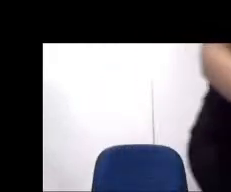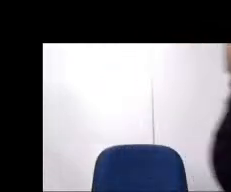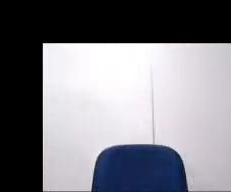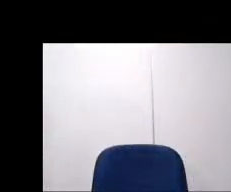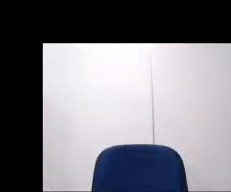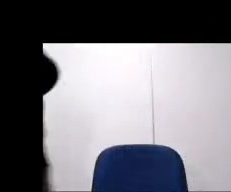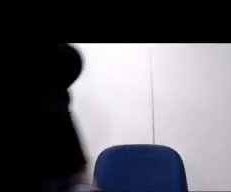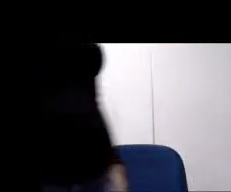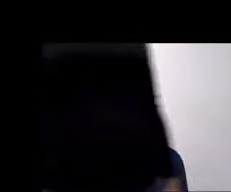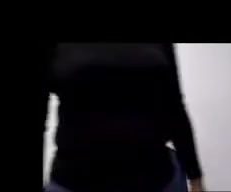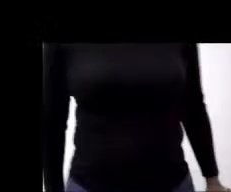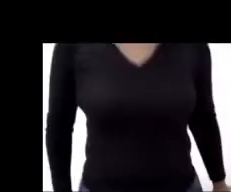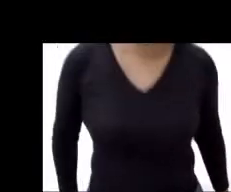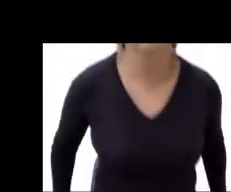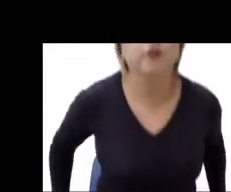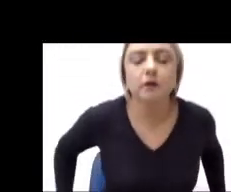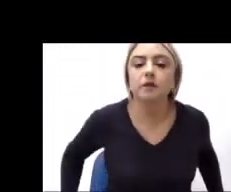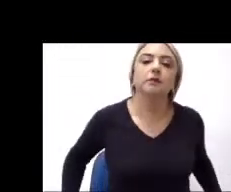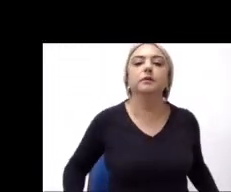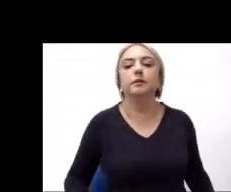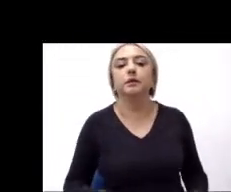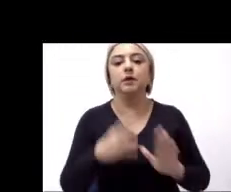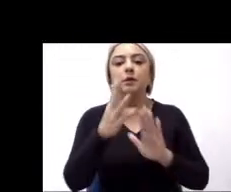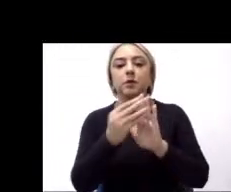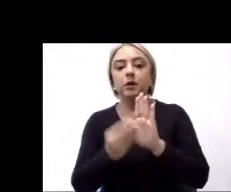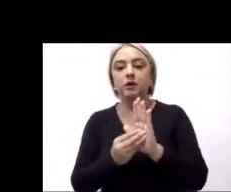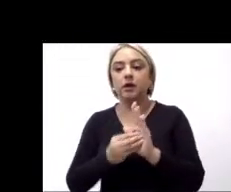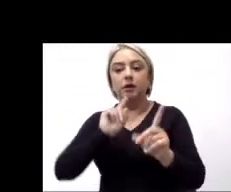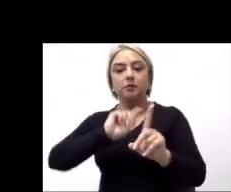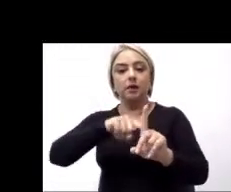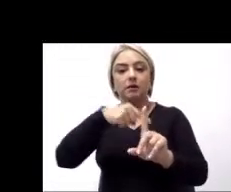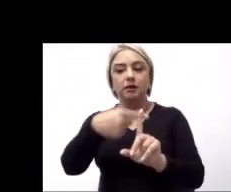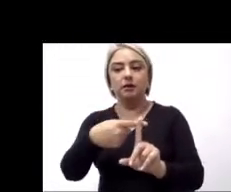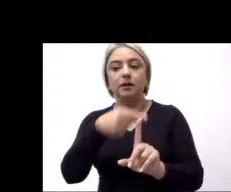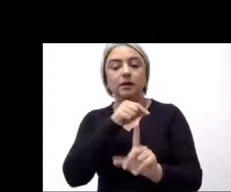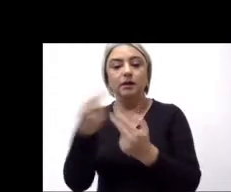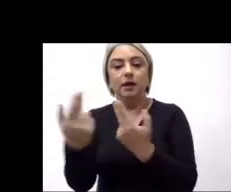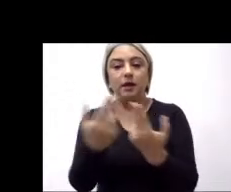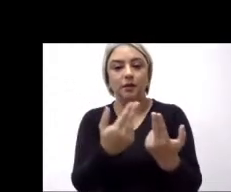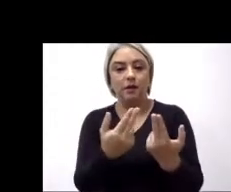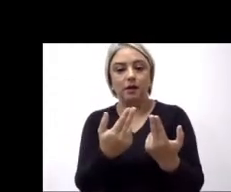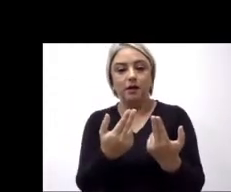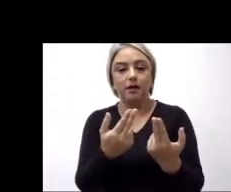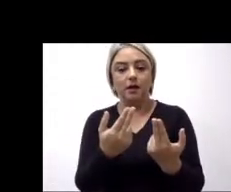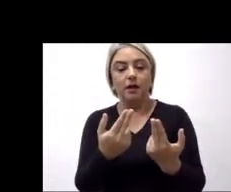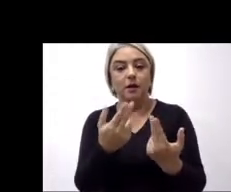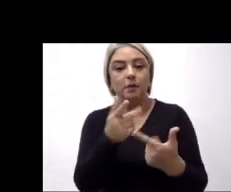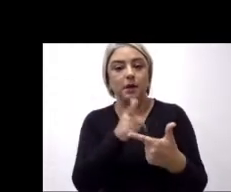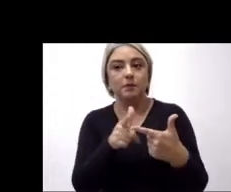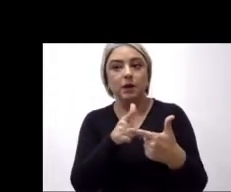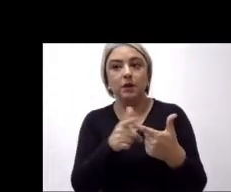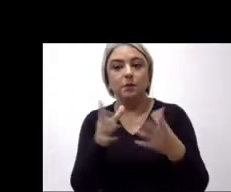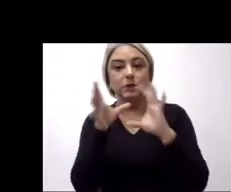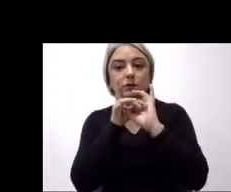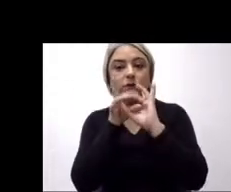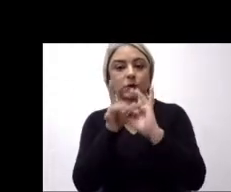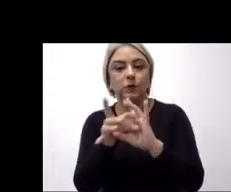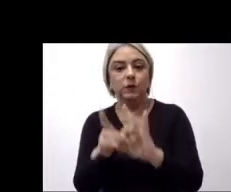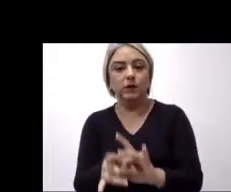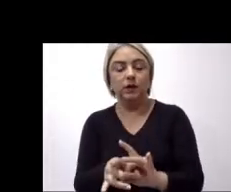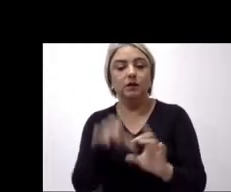model, the same condition, the same situation, the same context, which is the case of the French